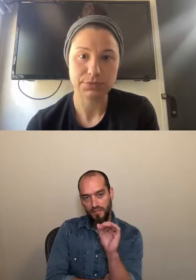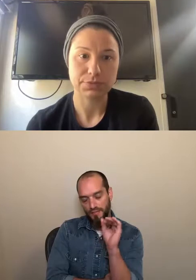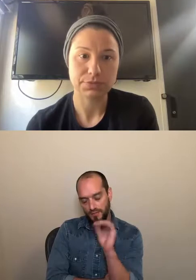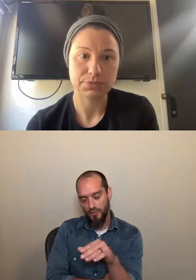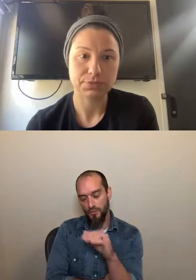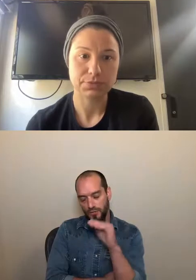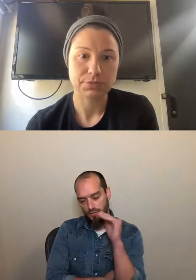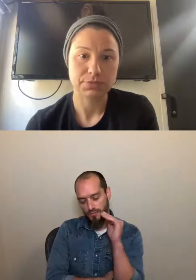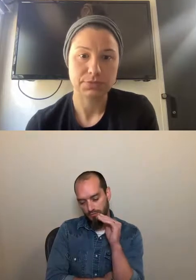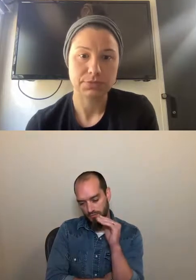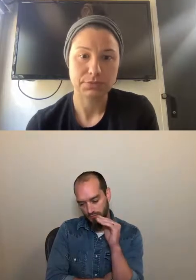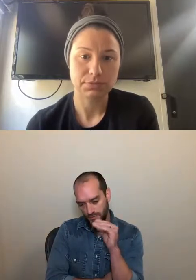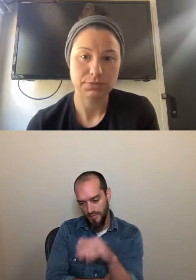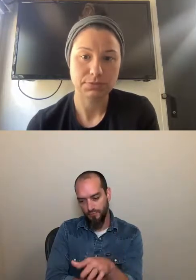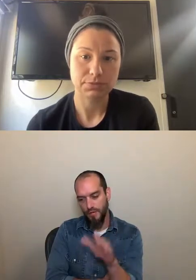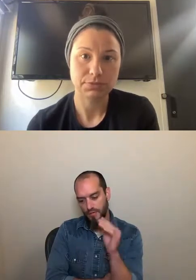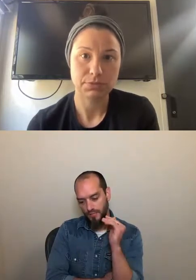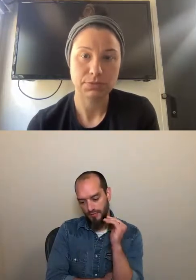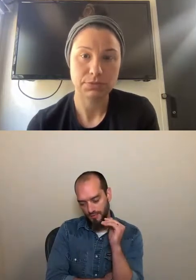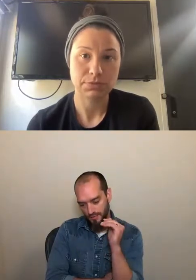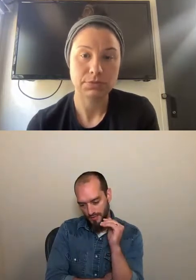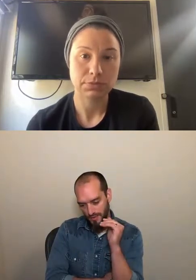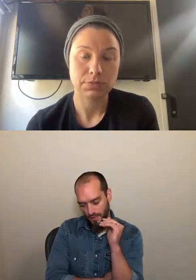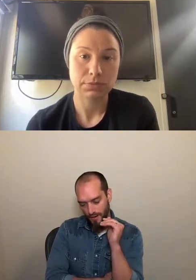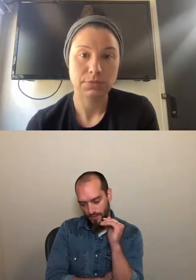because they like to cut corners to save money,